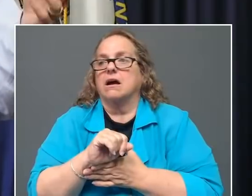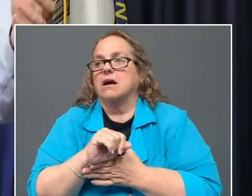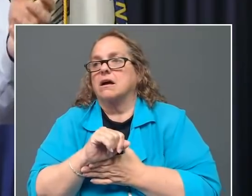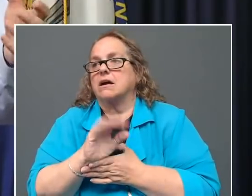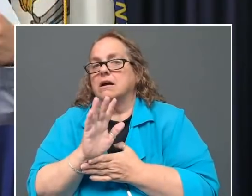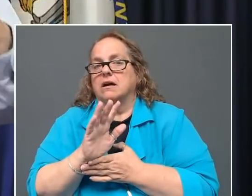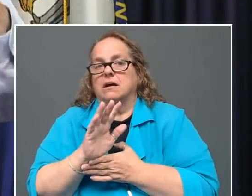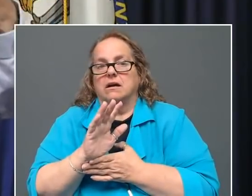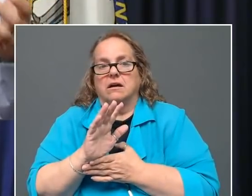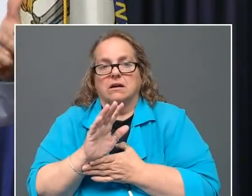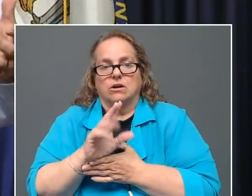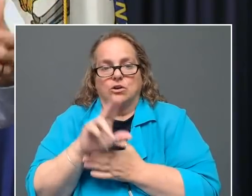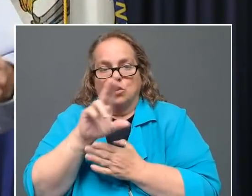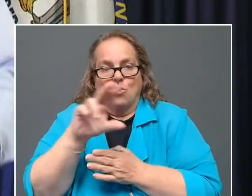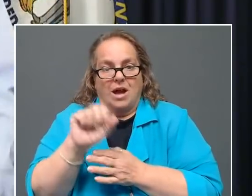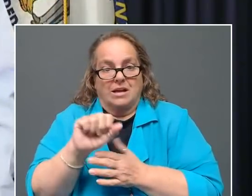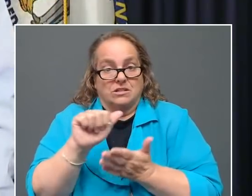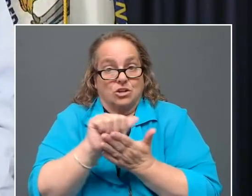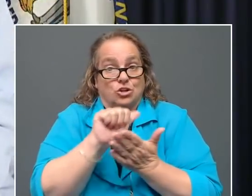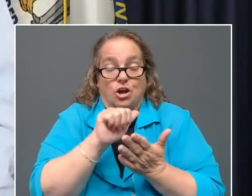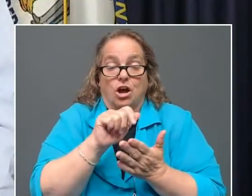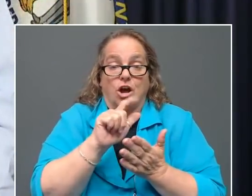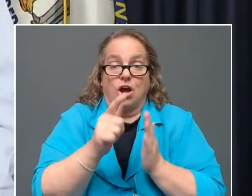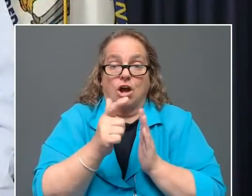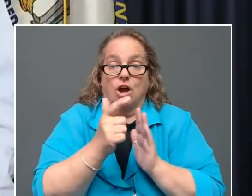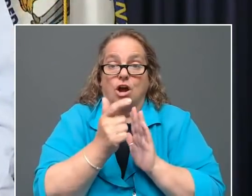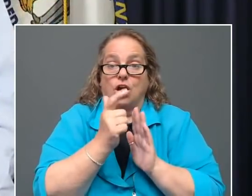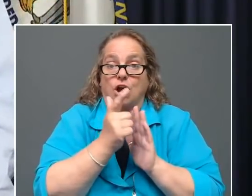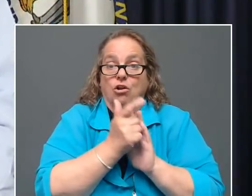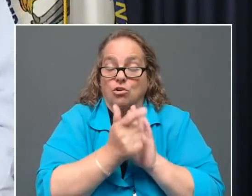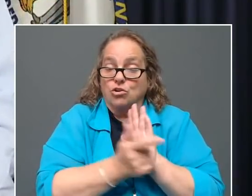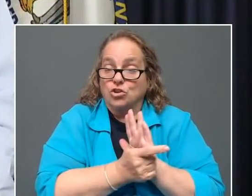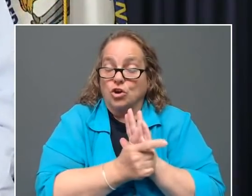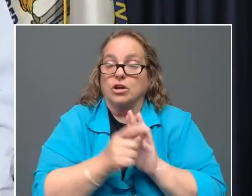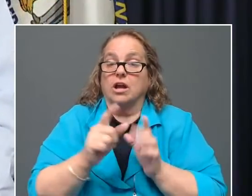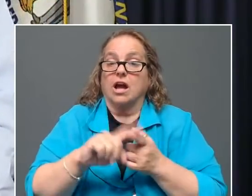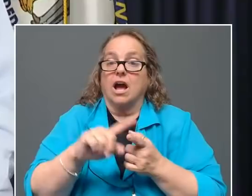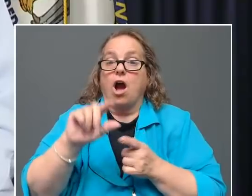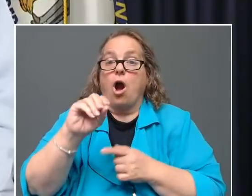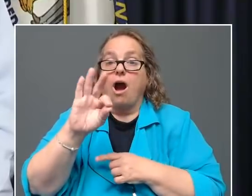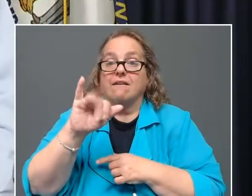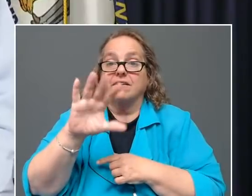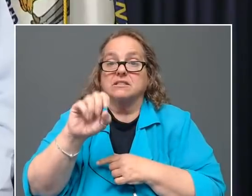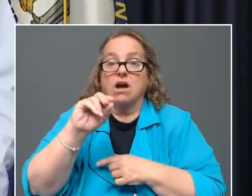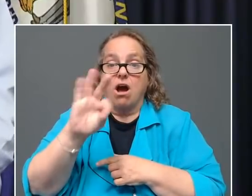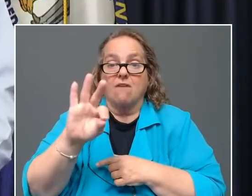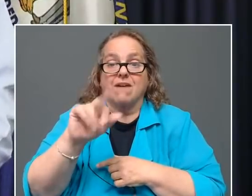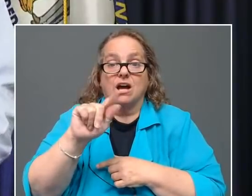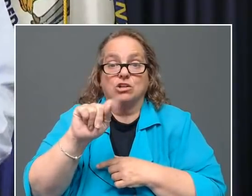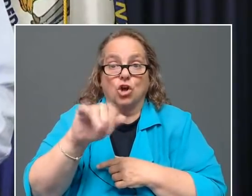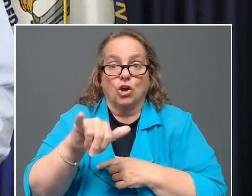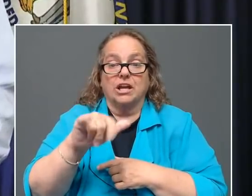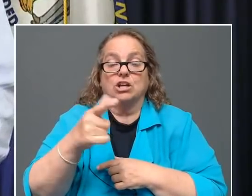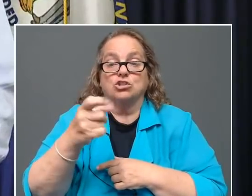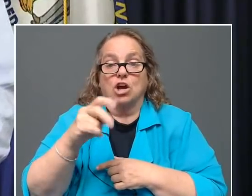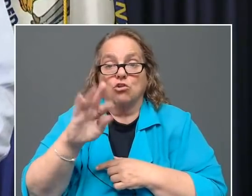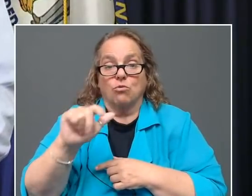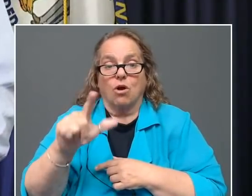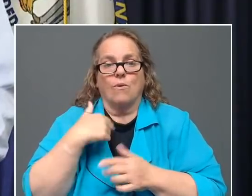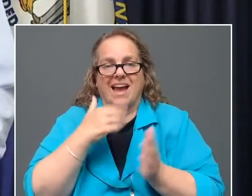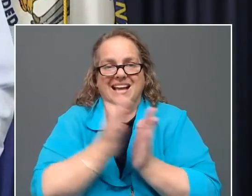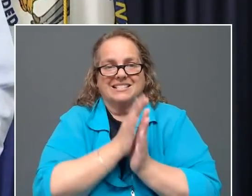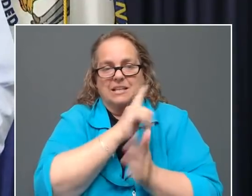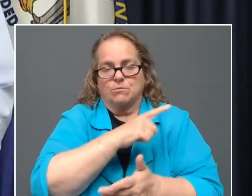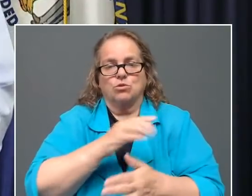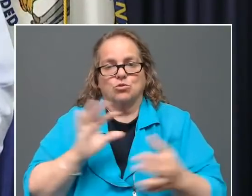the U.S. attorneys, think about the Office of the Attorney General. We are asking them to join on this task force to partner with us.